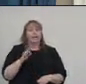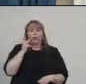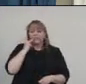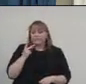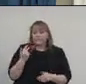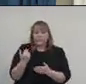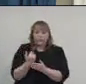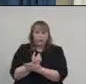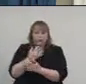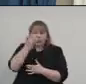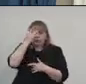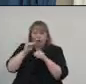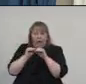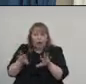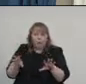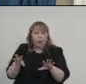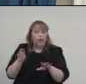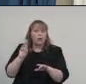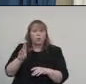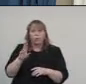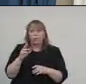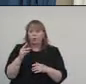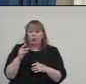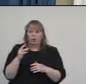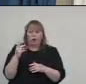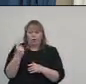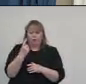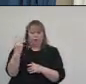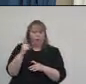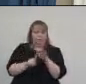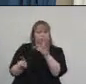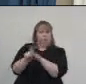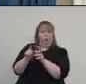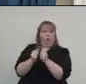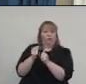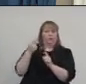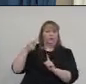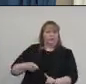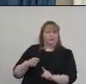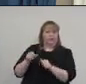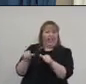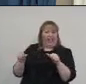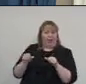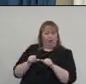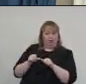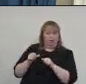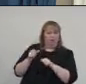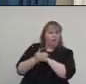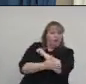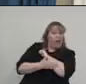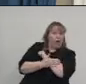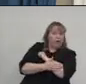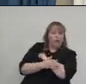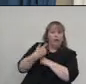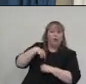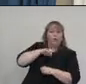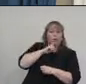be in Phase 2 and others in Phase 3, or they might put them all in Phase 2. That'll kind of depend on what their input is.